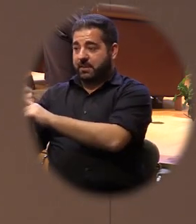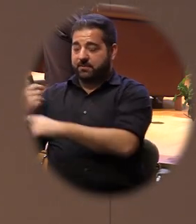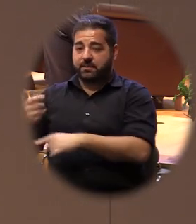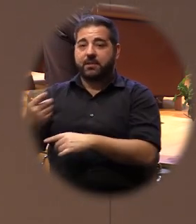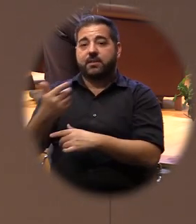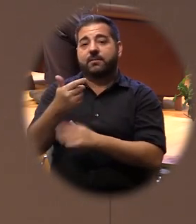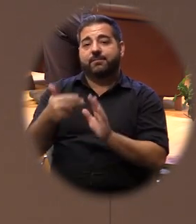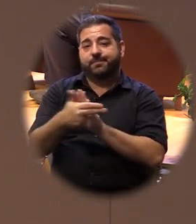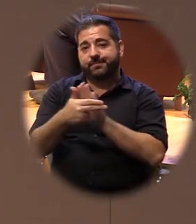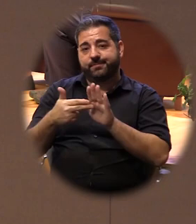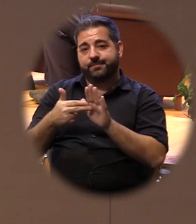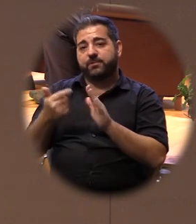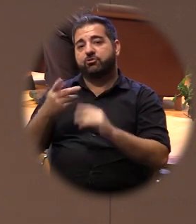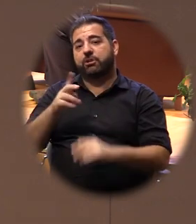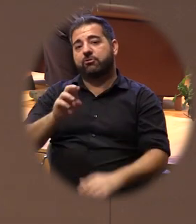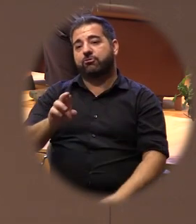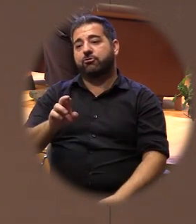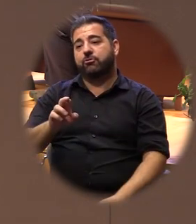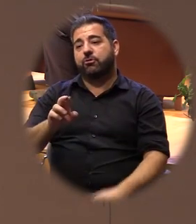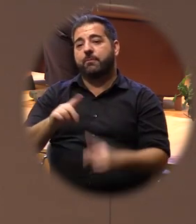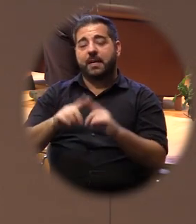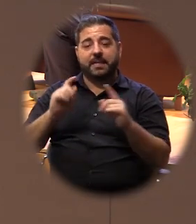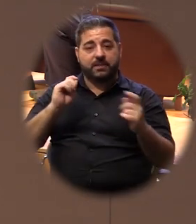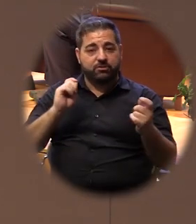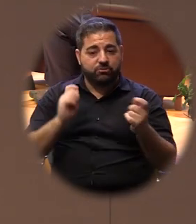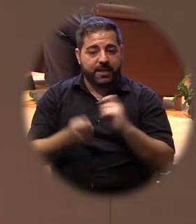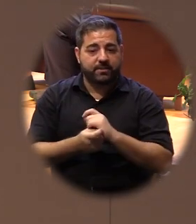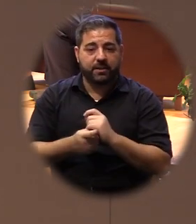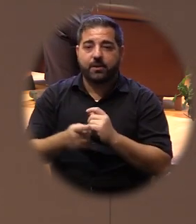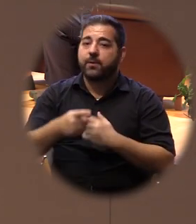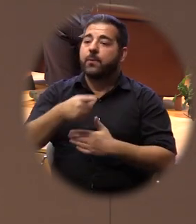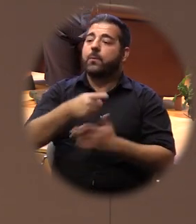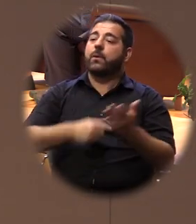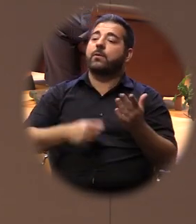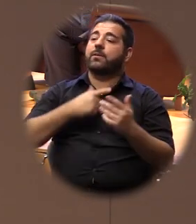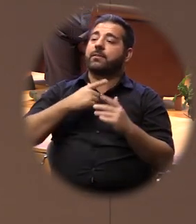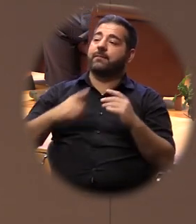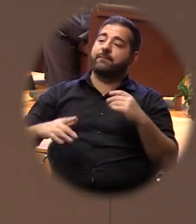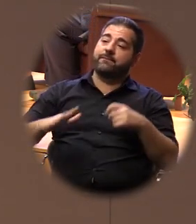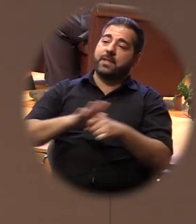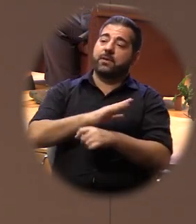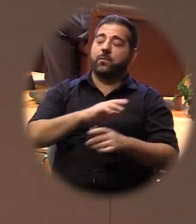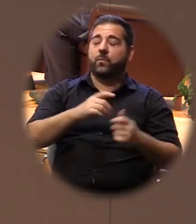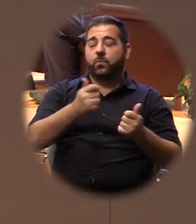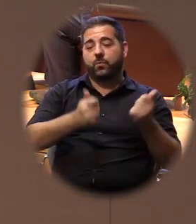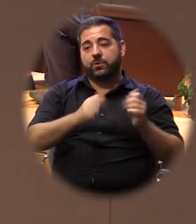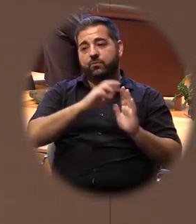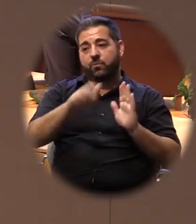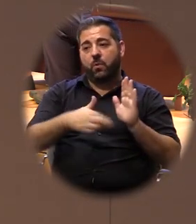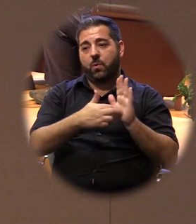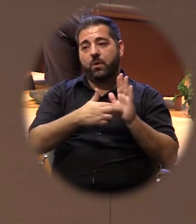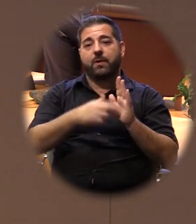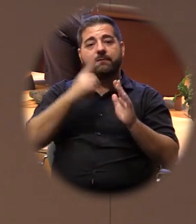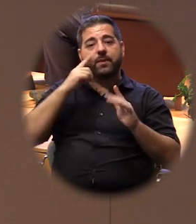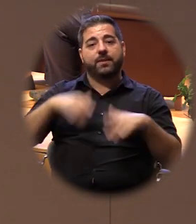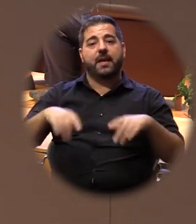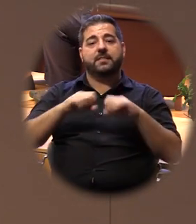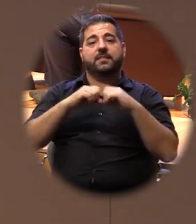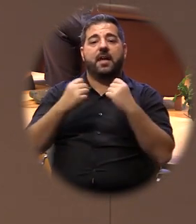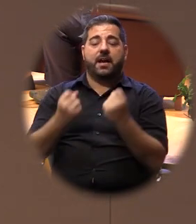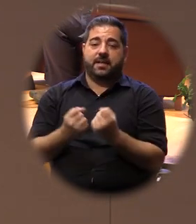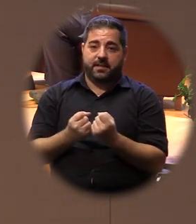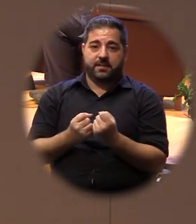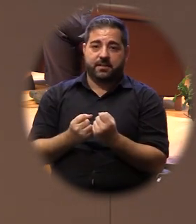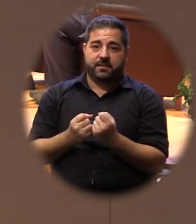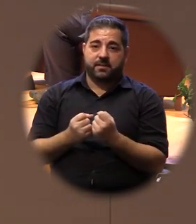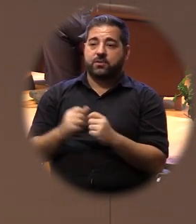that time, but it's changing the narrative about who might have filled what role in that society. So I think,